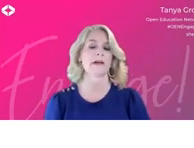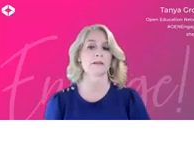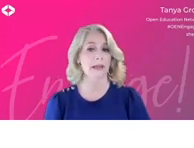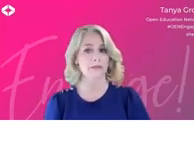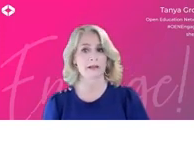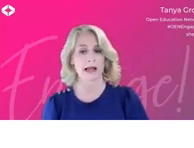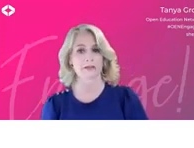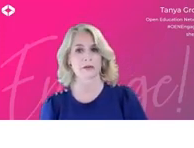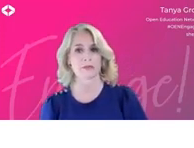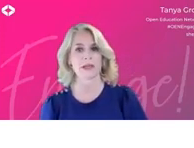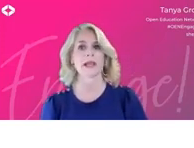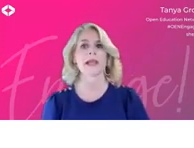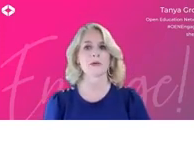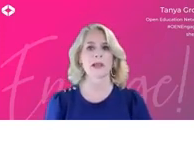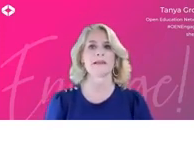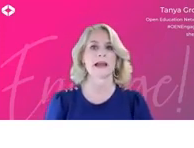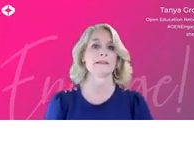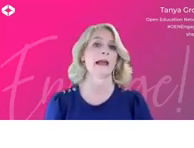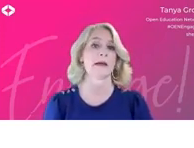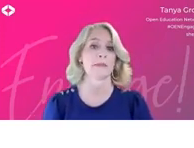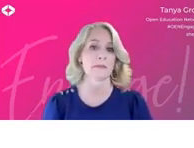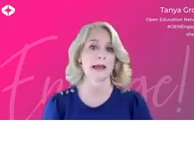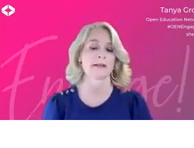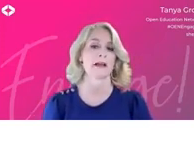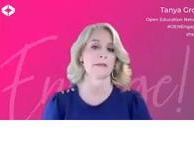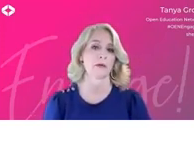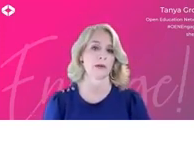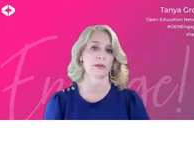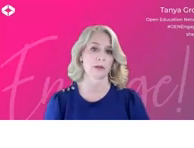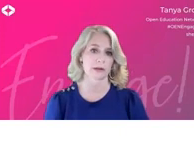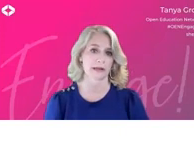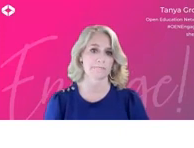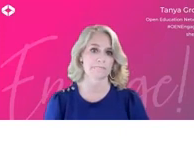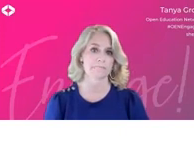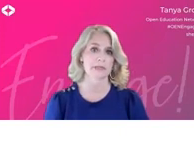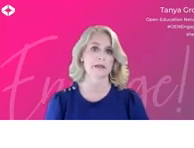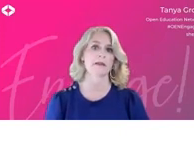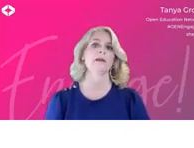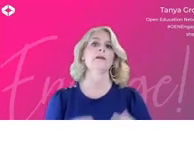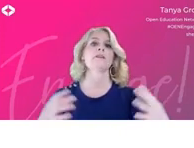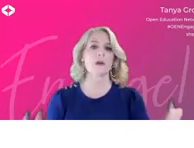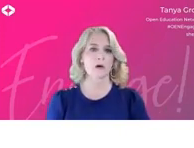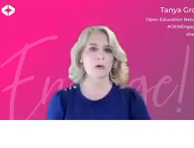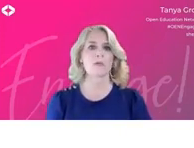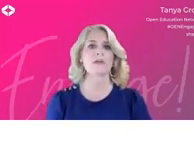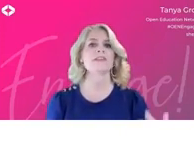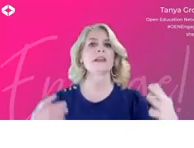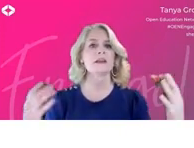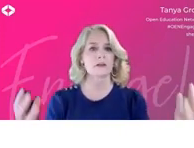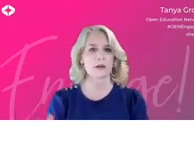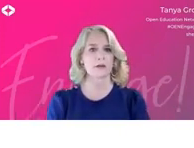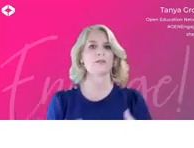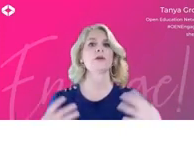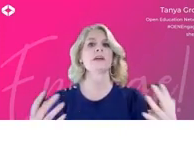may live outside of the classroom in a way that has an impact on the greater community. So we've